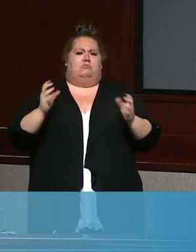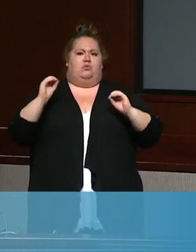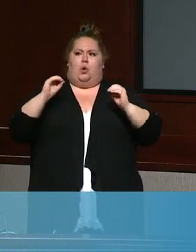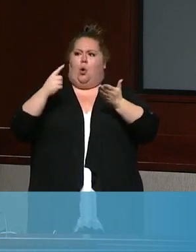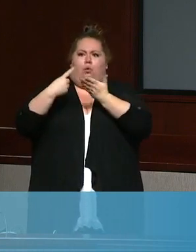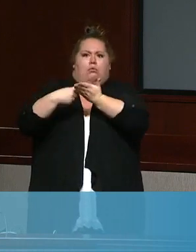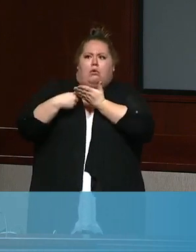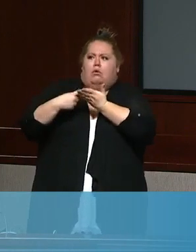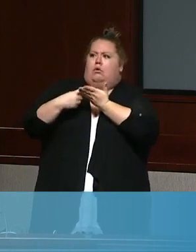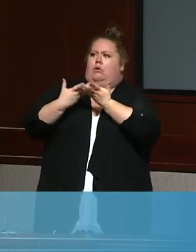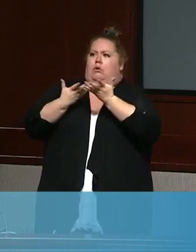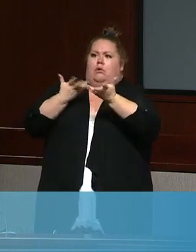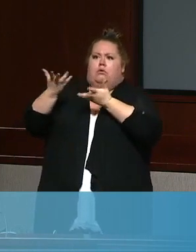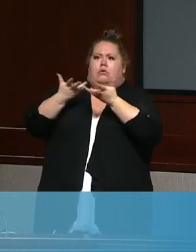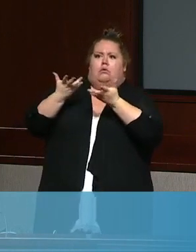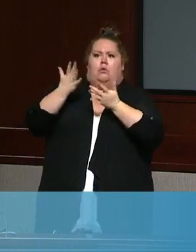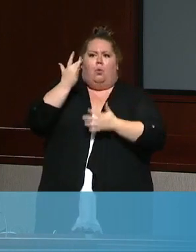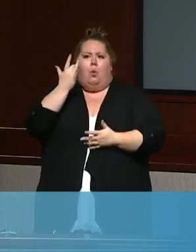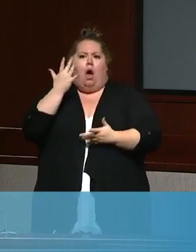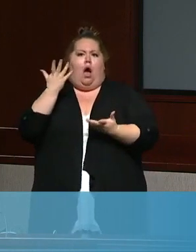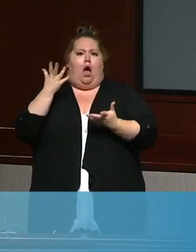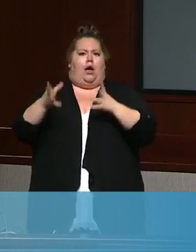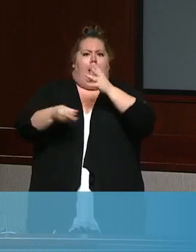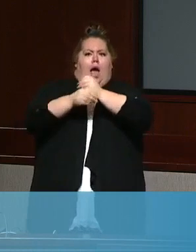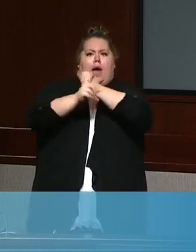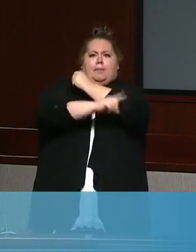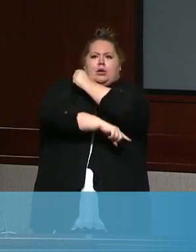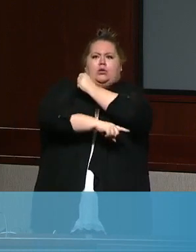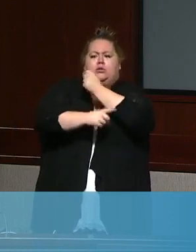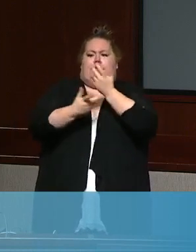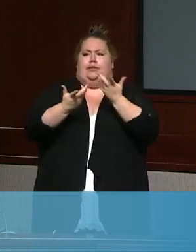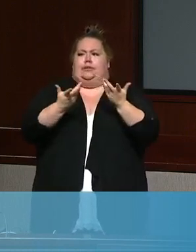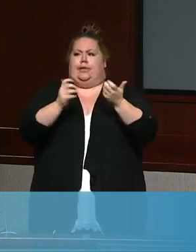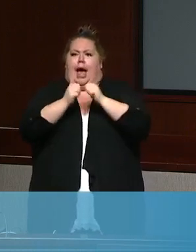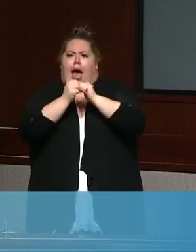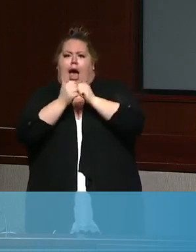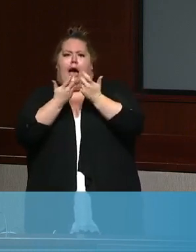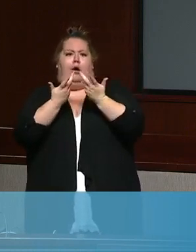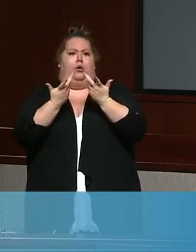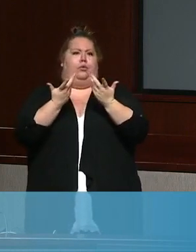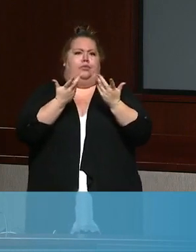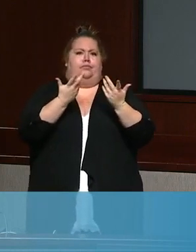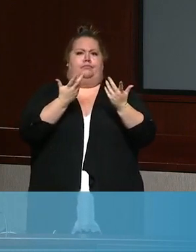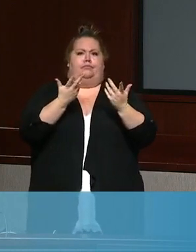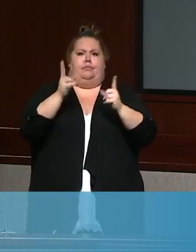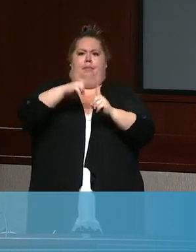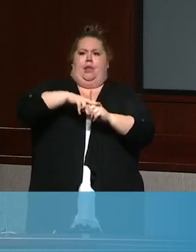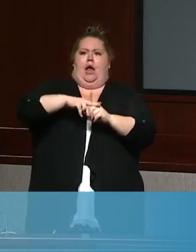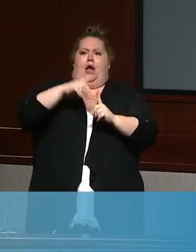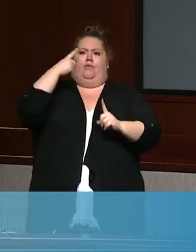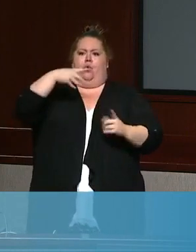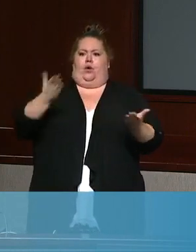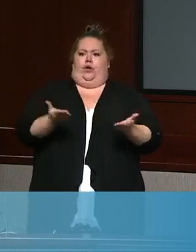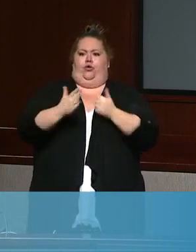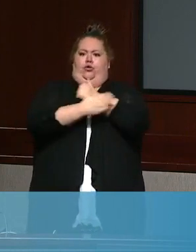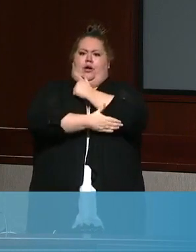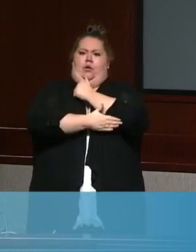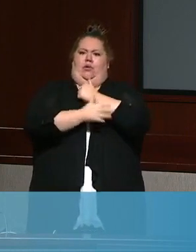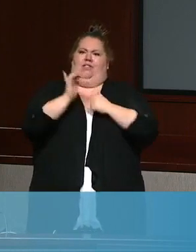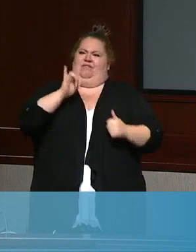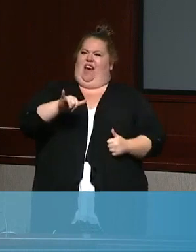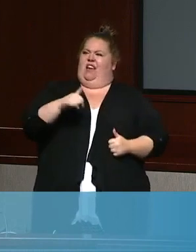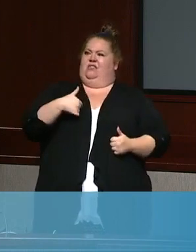and how a penalty like that would be implemented. And so that's the source of my frustration,